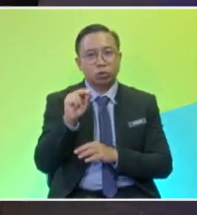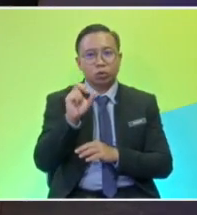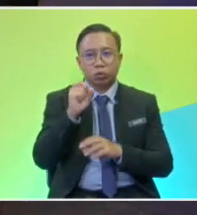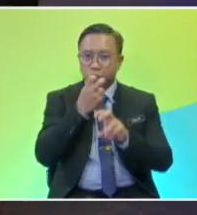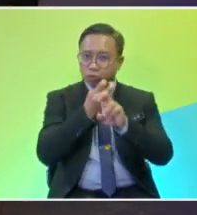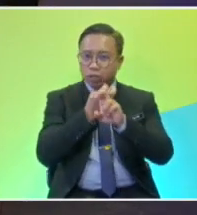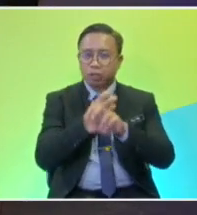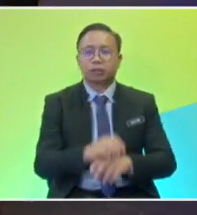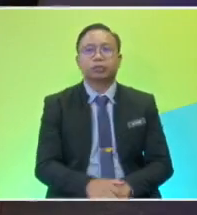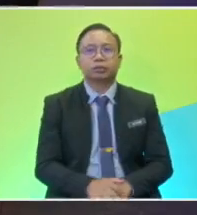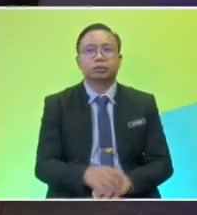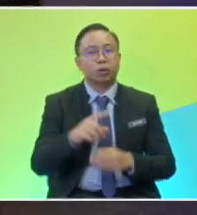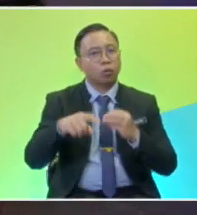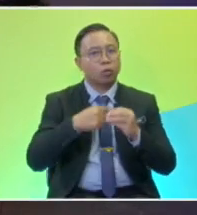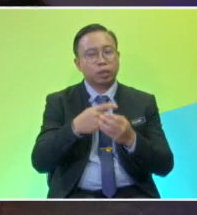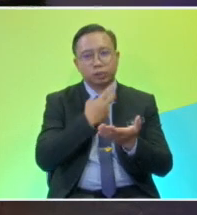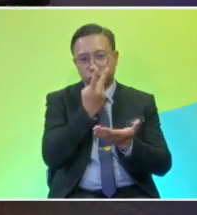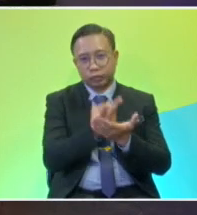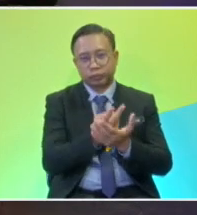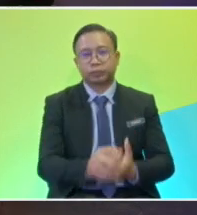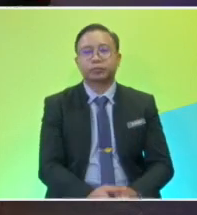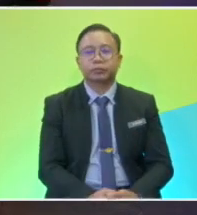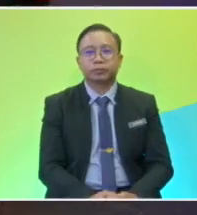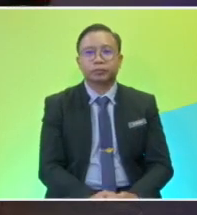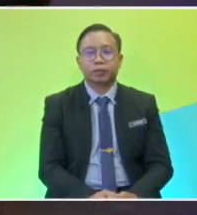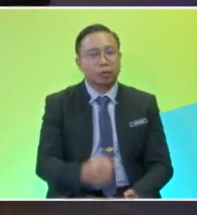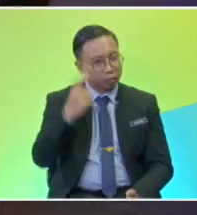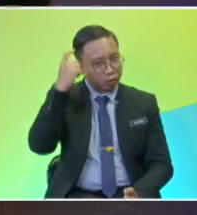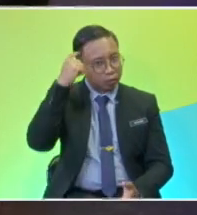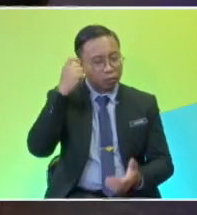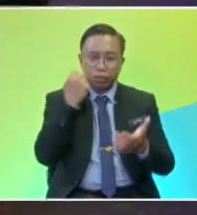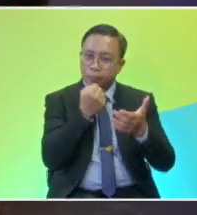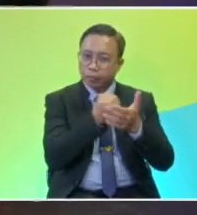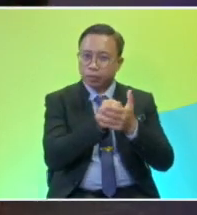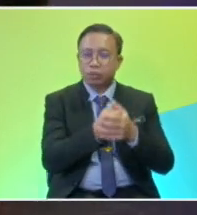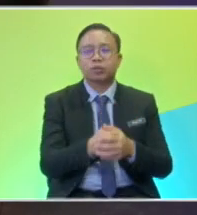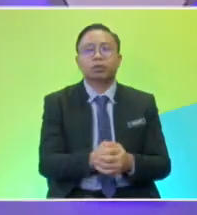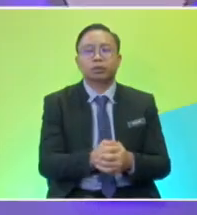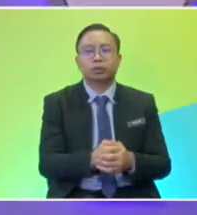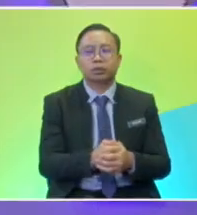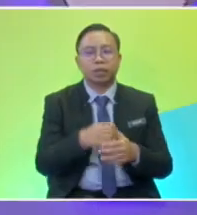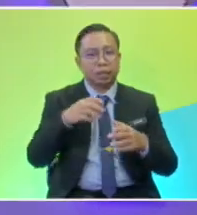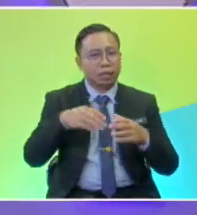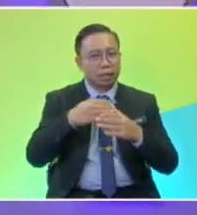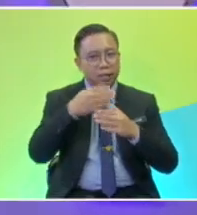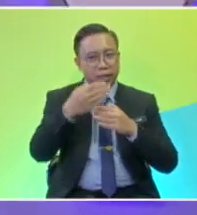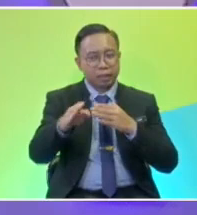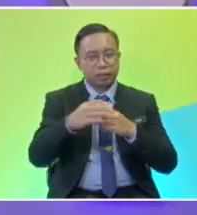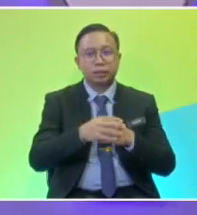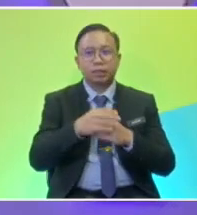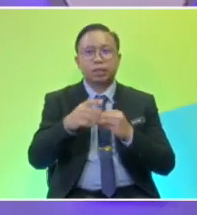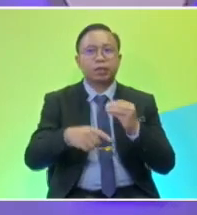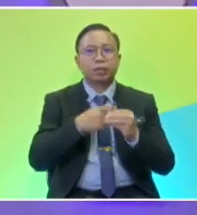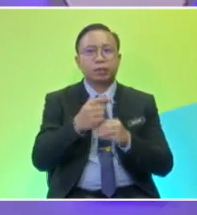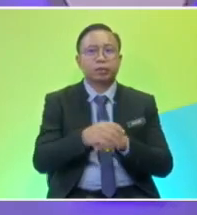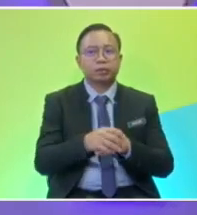happen? Hurt our head, brain, damage and all, right? Yes. So now we go to next. It's about this, the